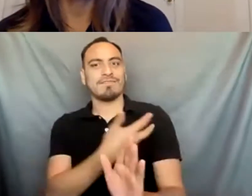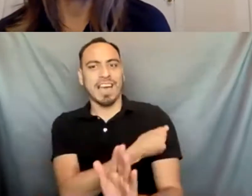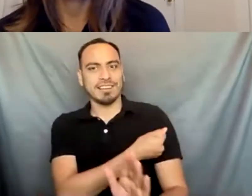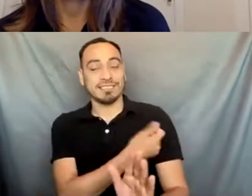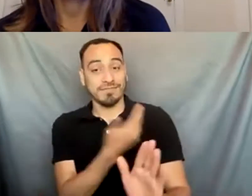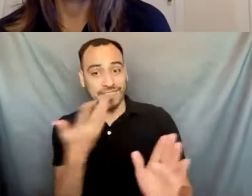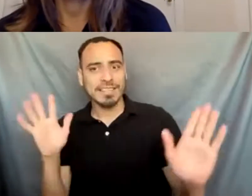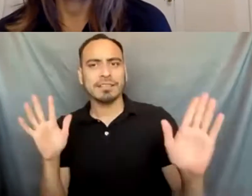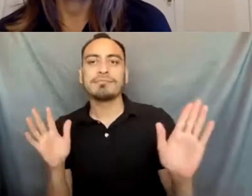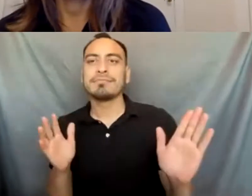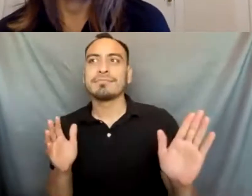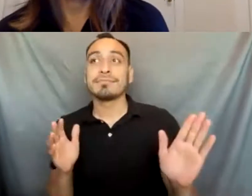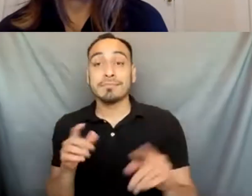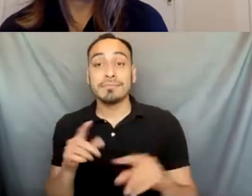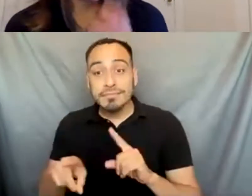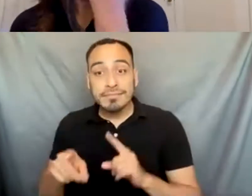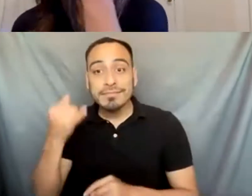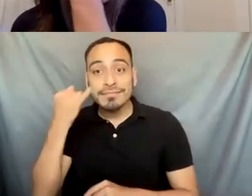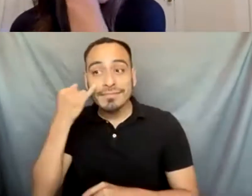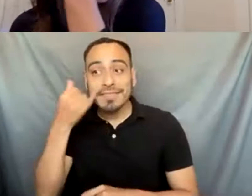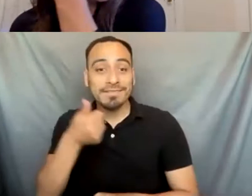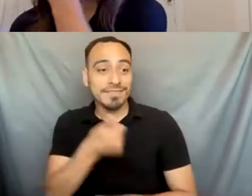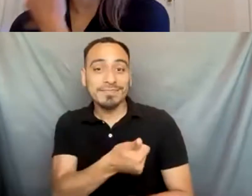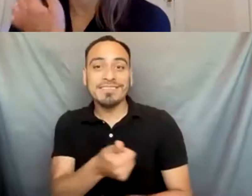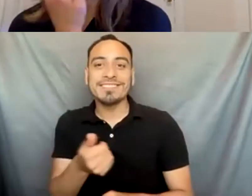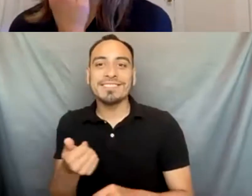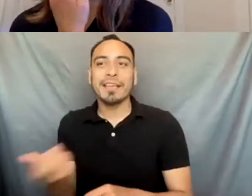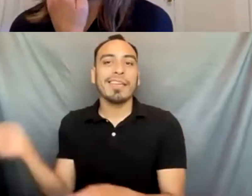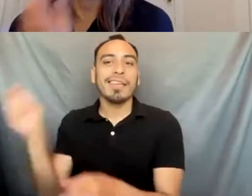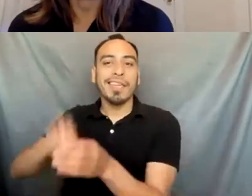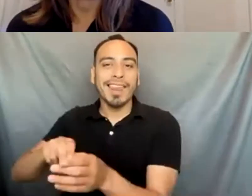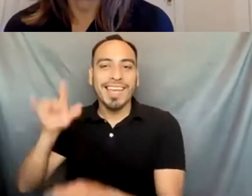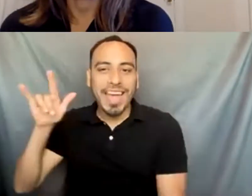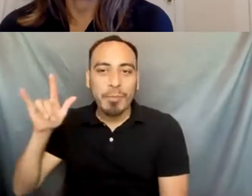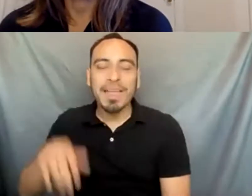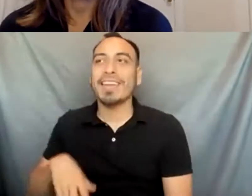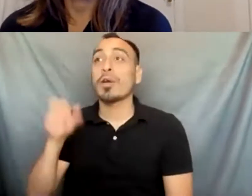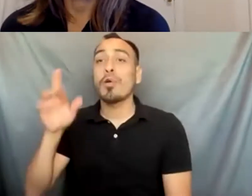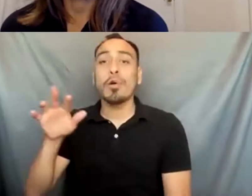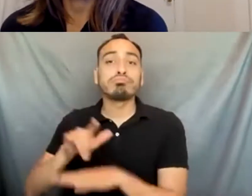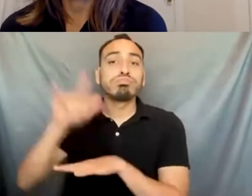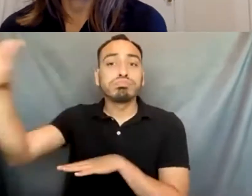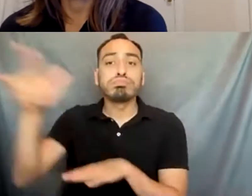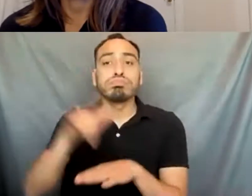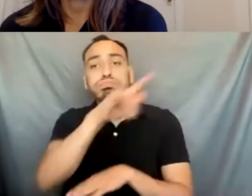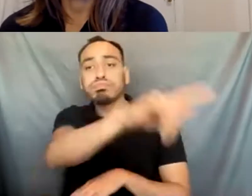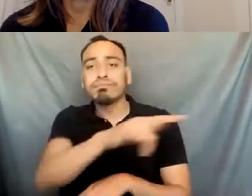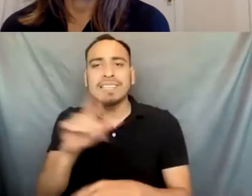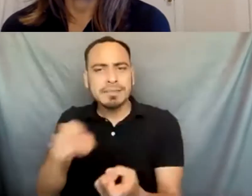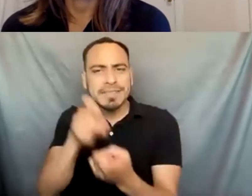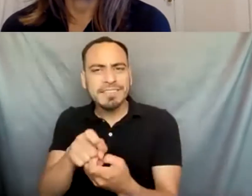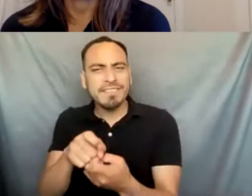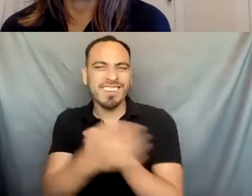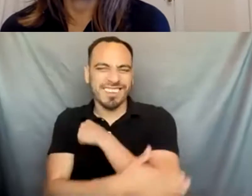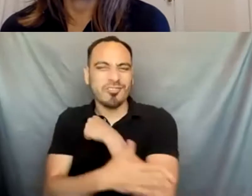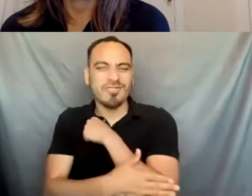there is a, if they're getting on an airplane or if they're traveling to certain countries, they have to show